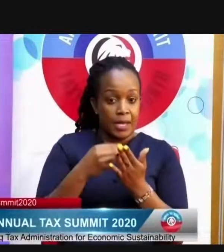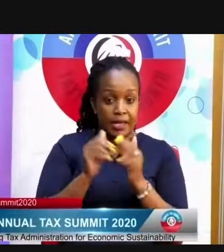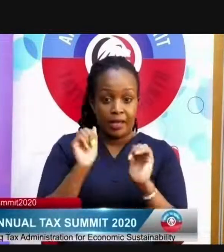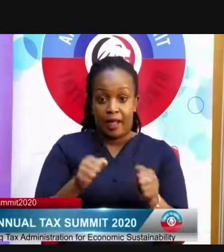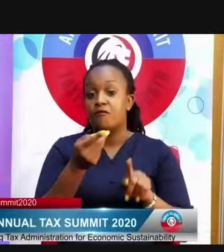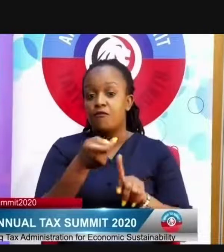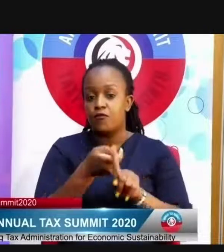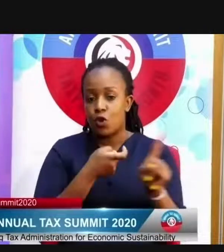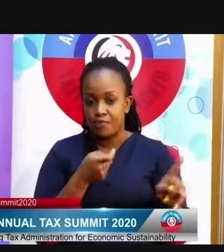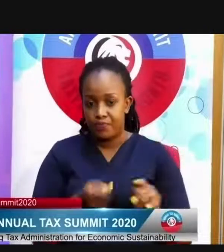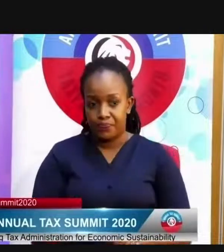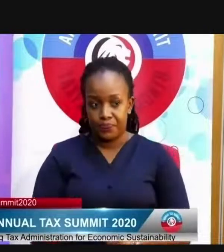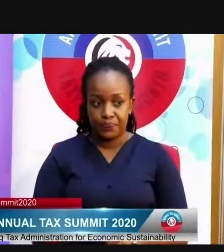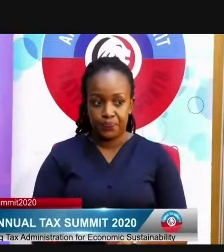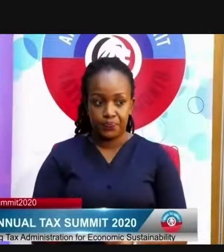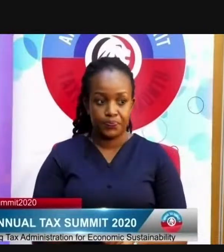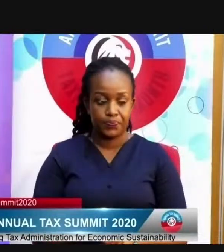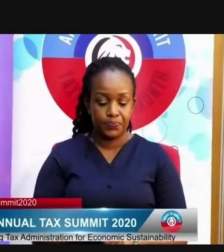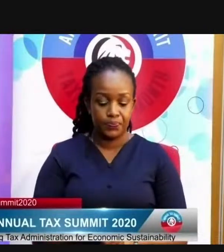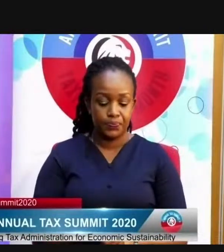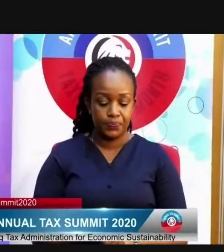In ATAF, we believe that